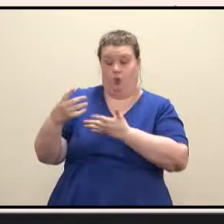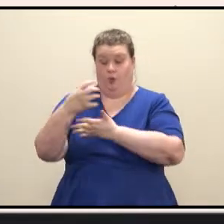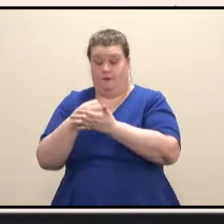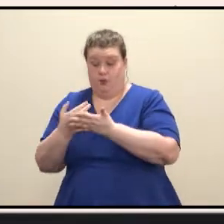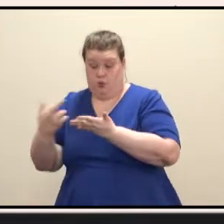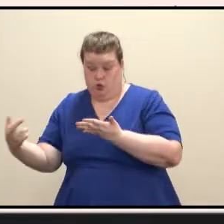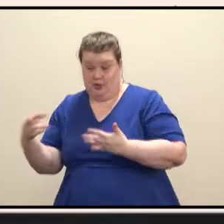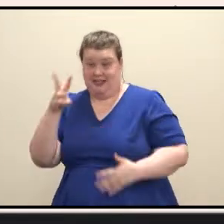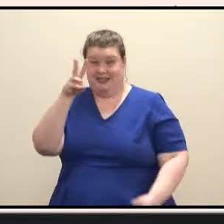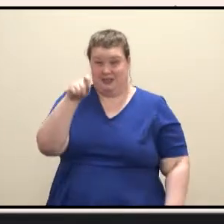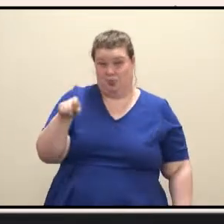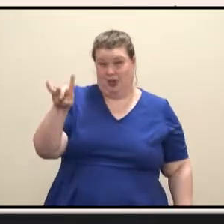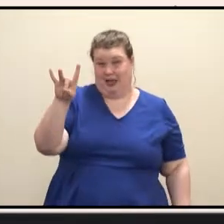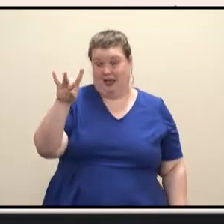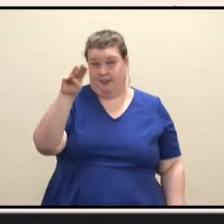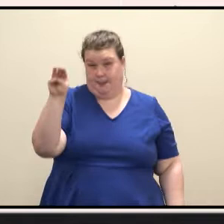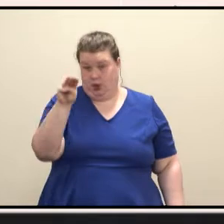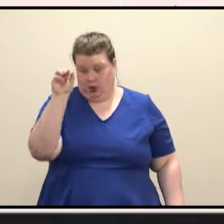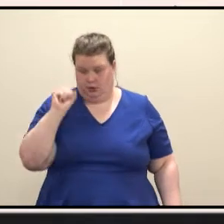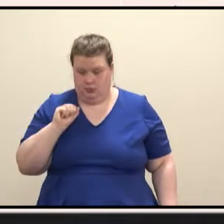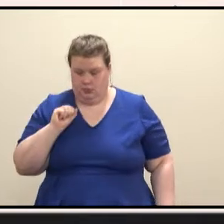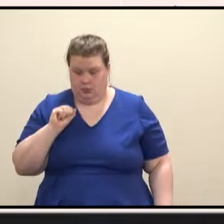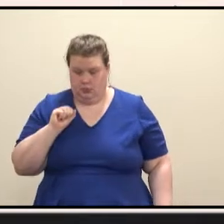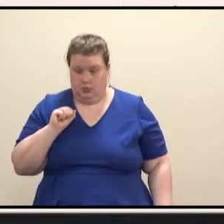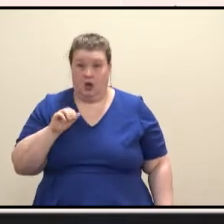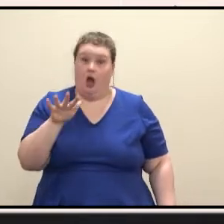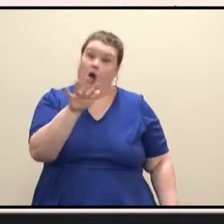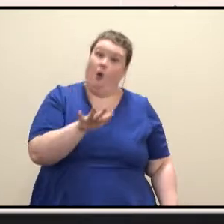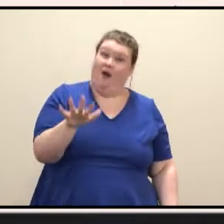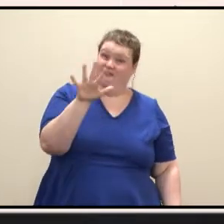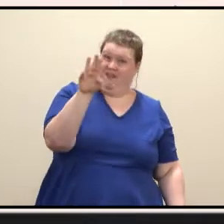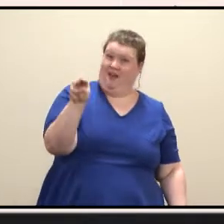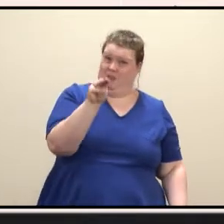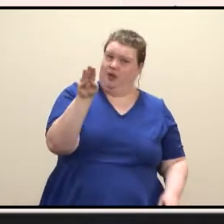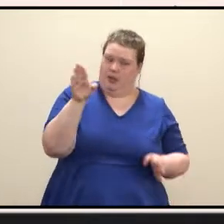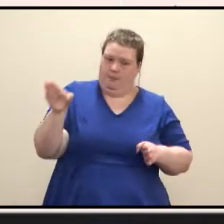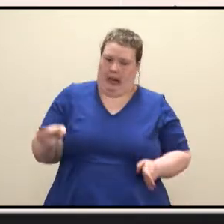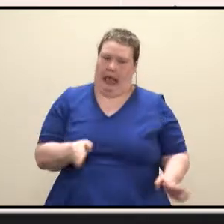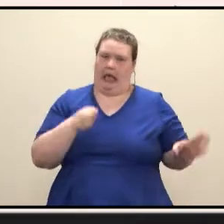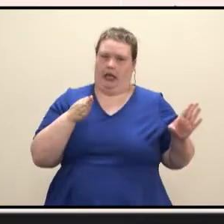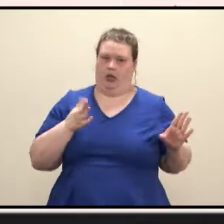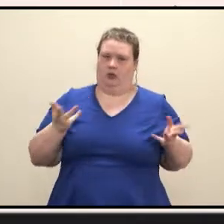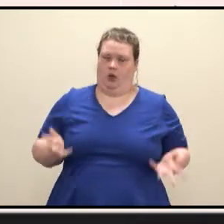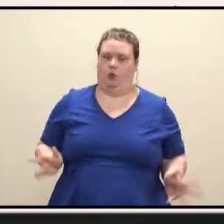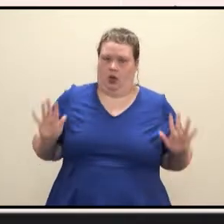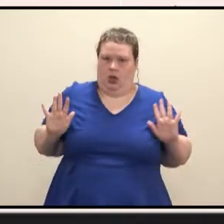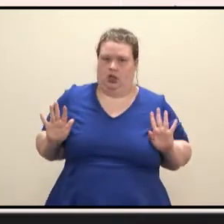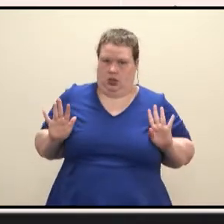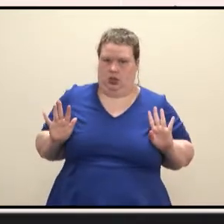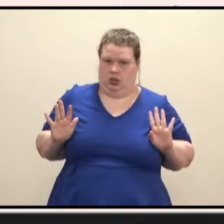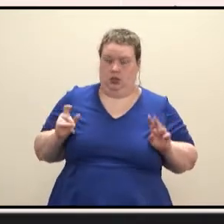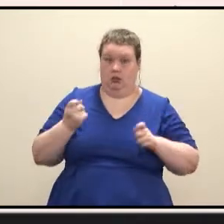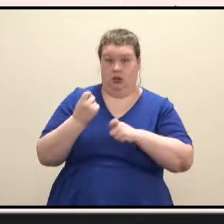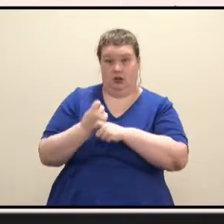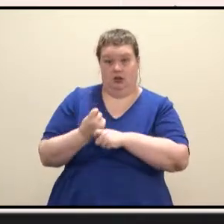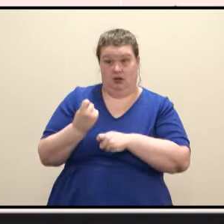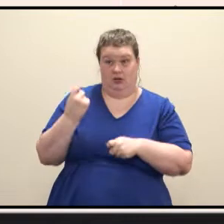million. Now, about $5 million of that was planned. We had, going into last